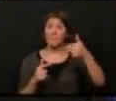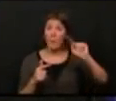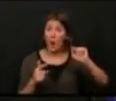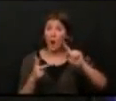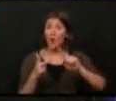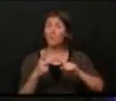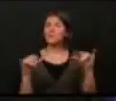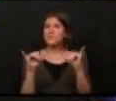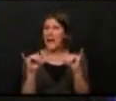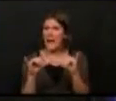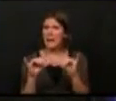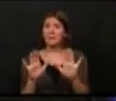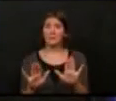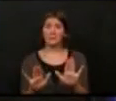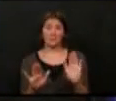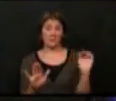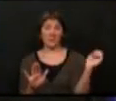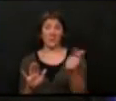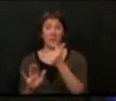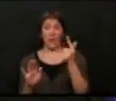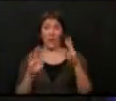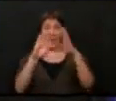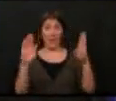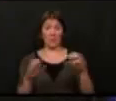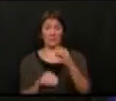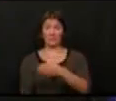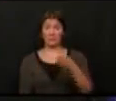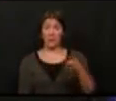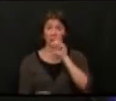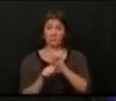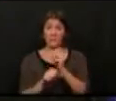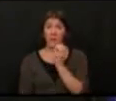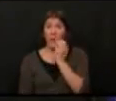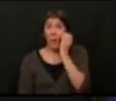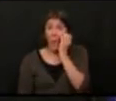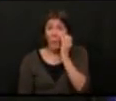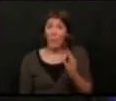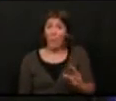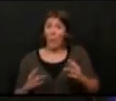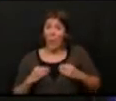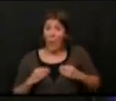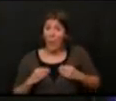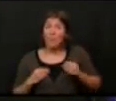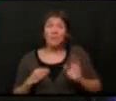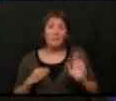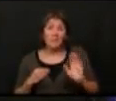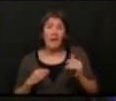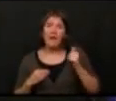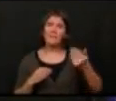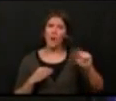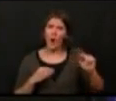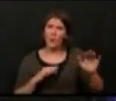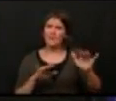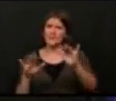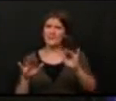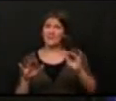is not every residence in Brattleboro is served by the contract that we have with Triple